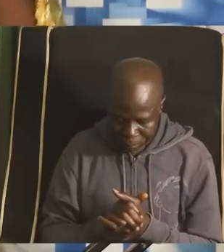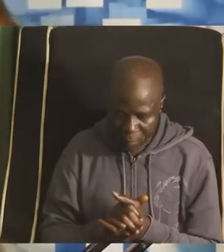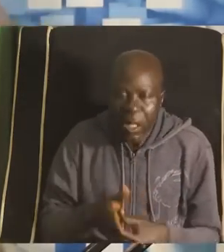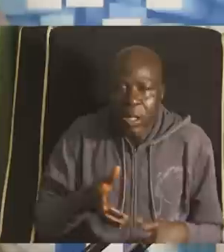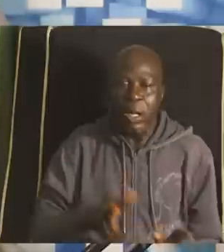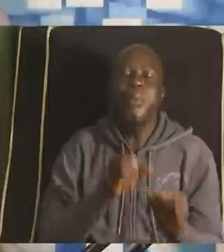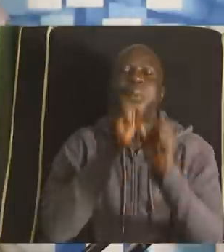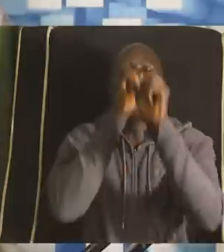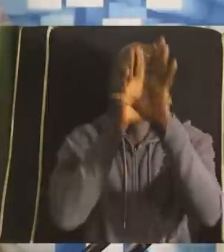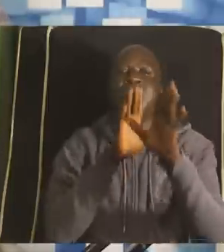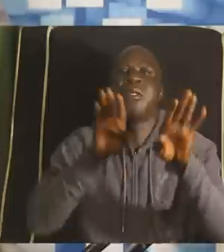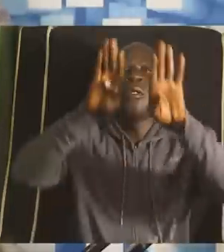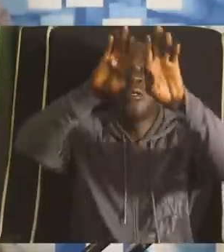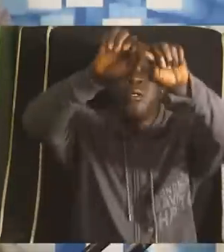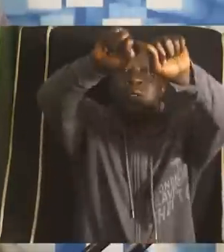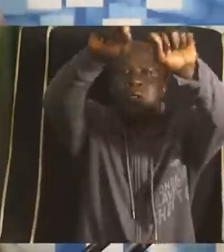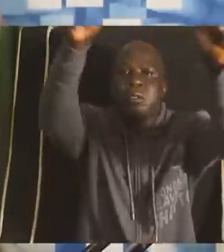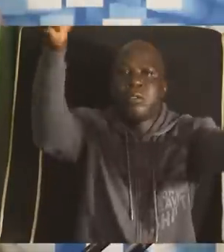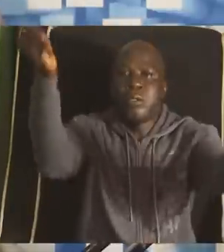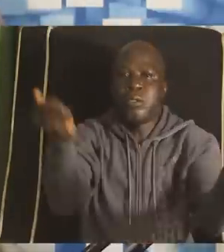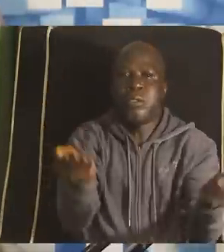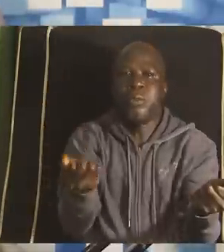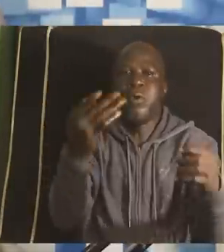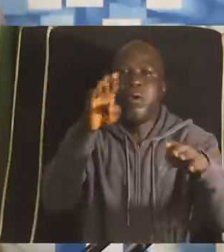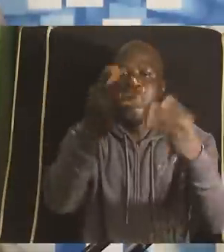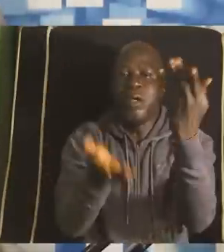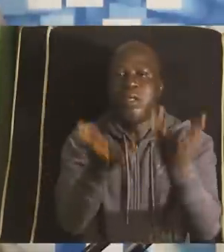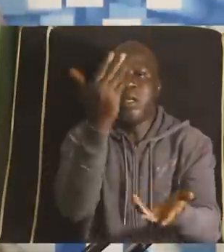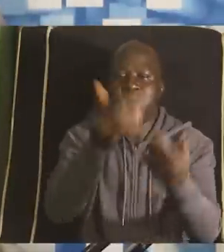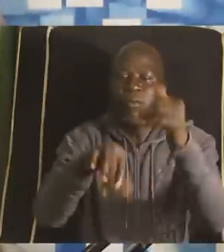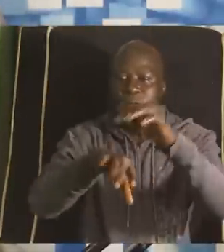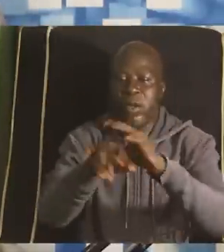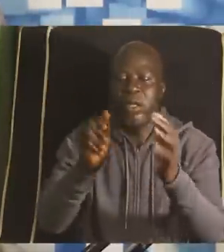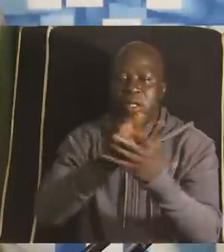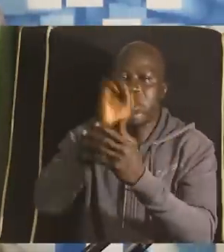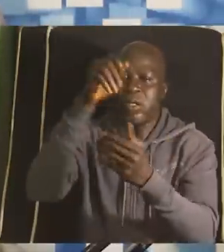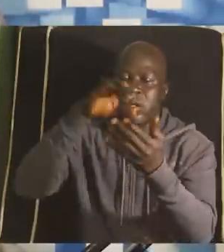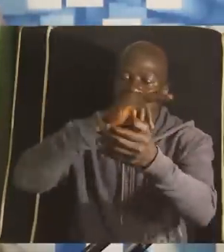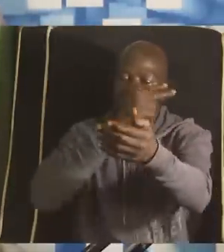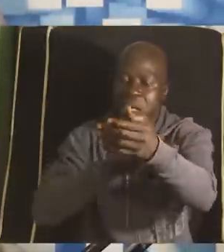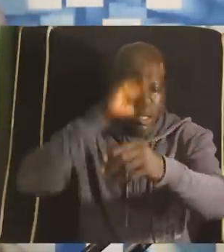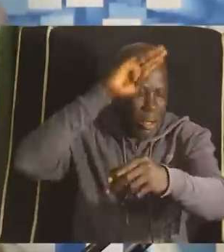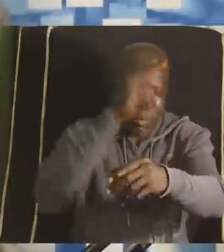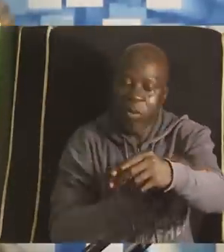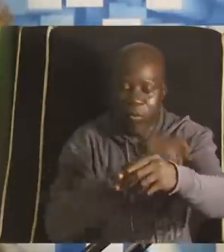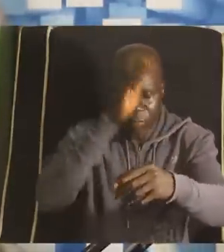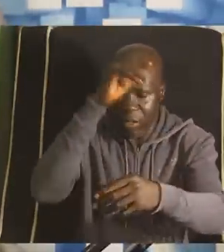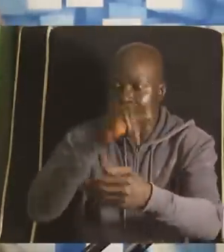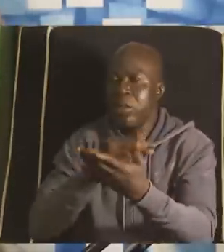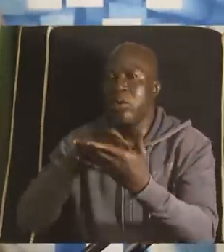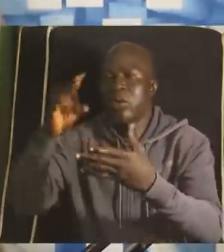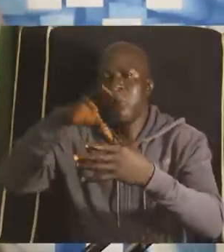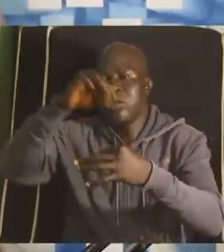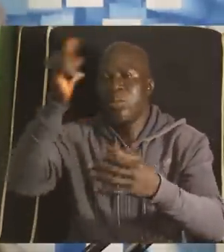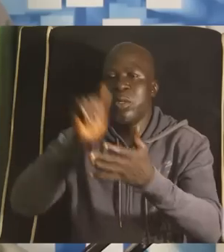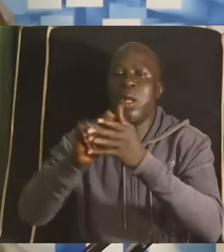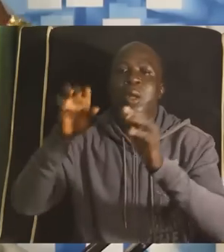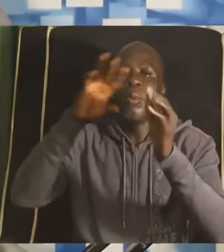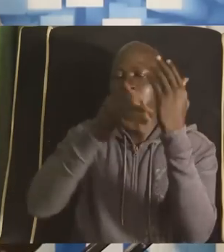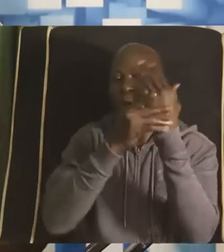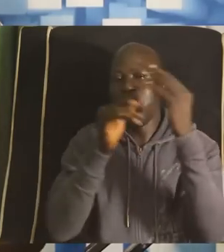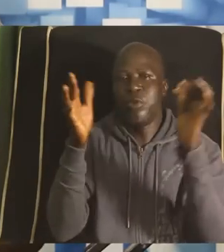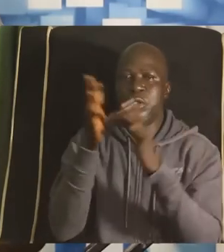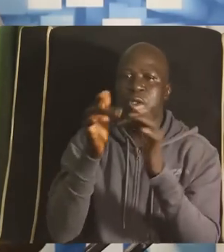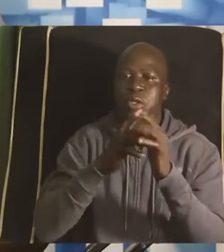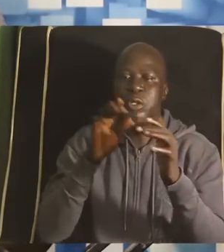bless our let me bless us, as I'm firing, you know, Baba, from my father, son, but the better judges, we are from